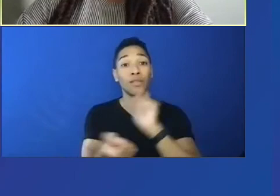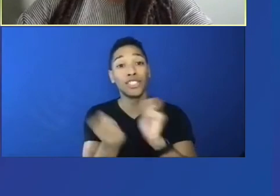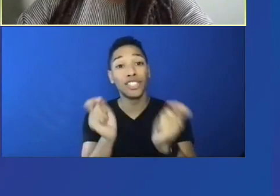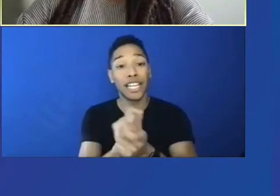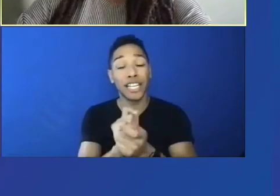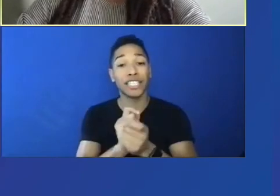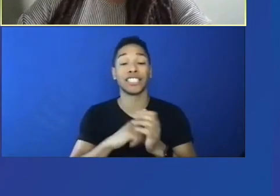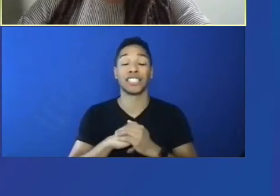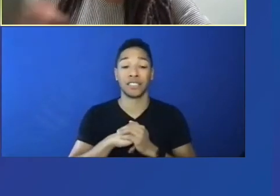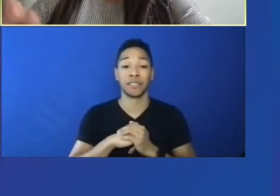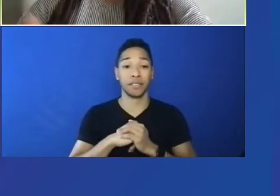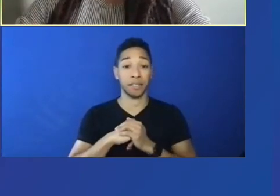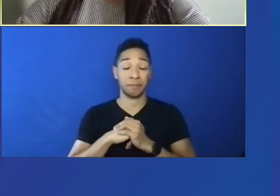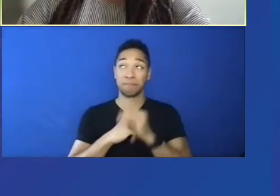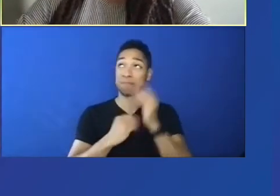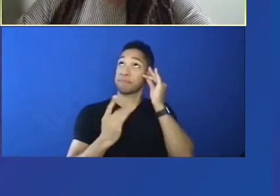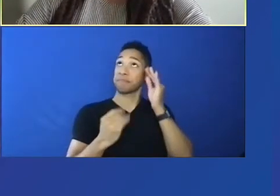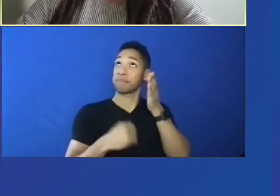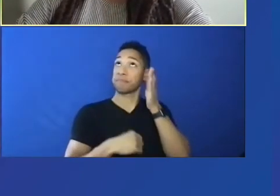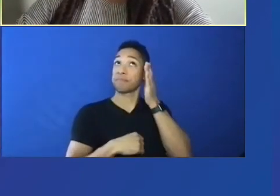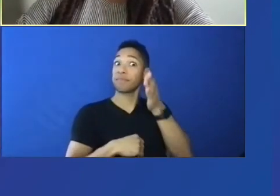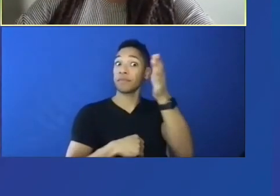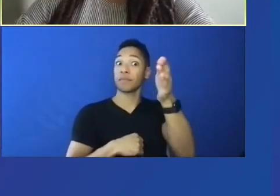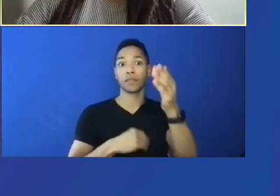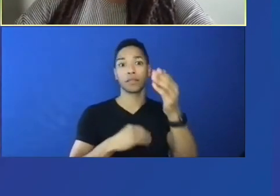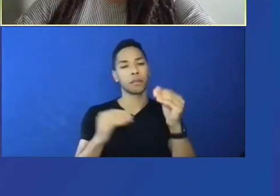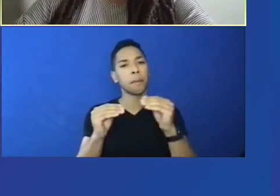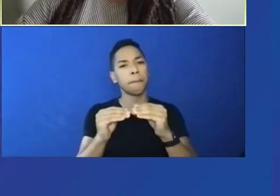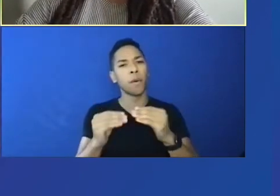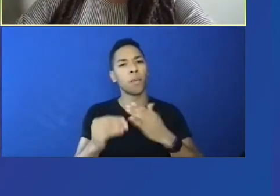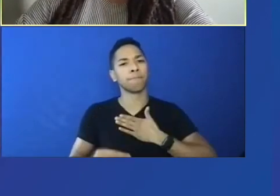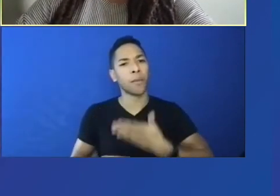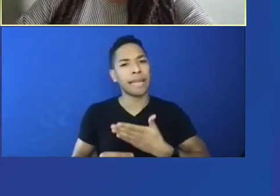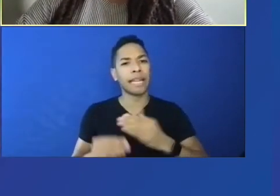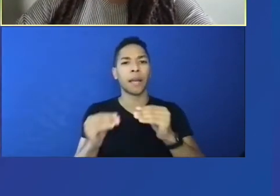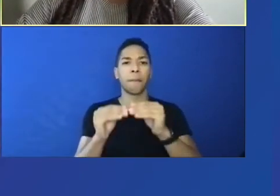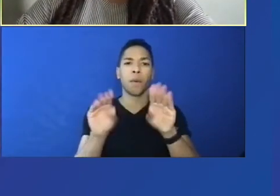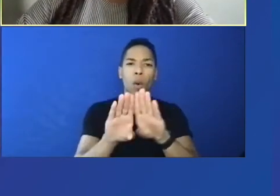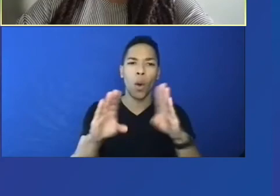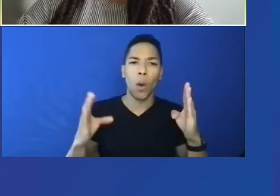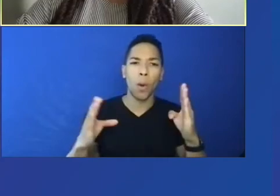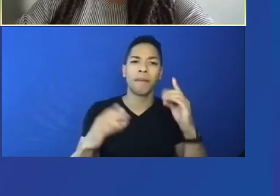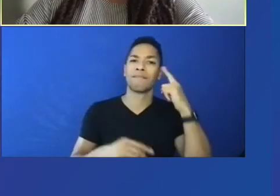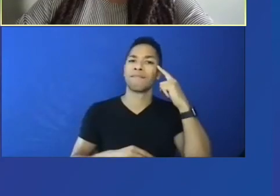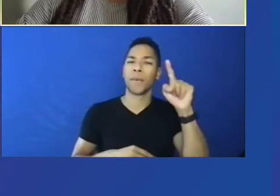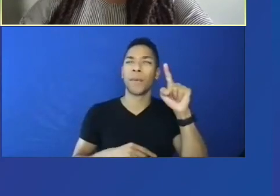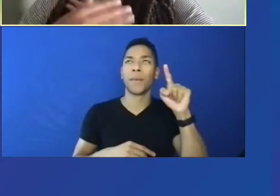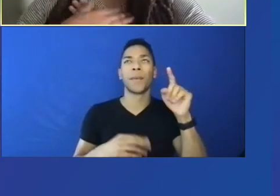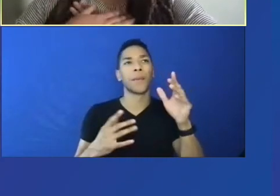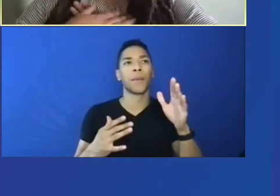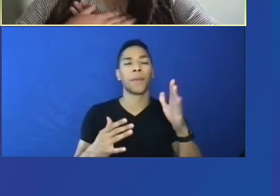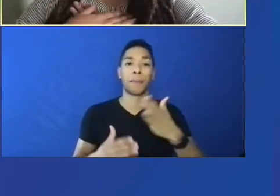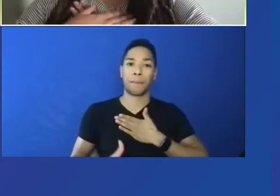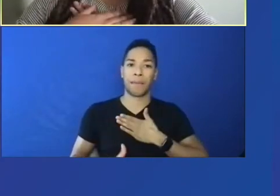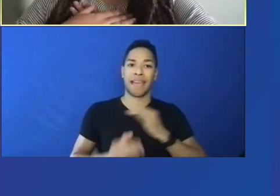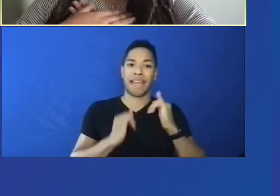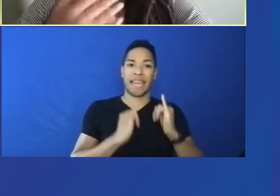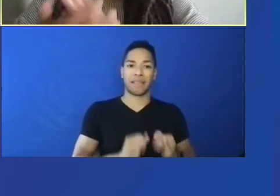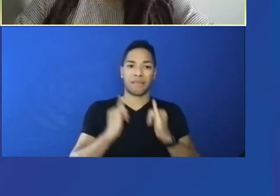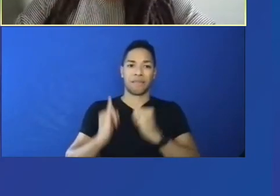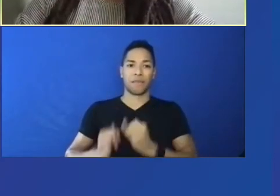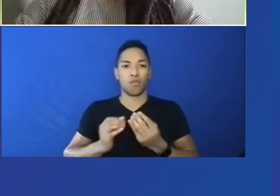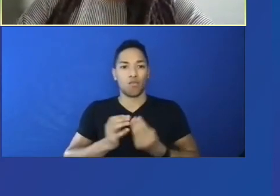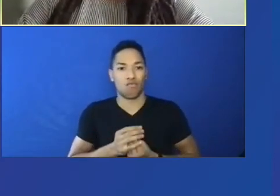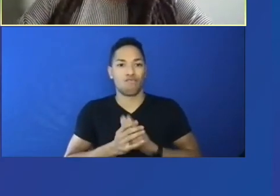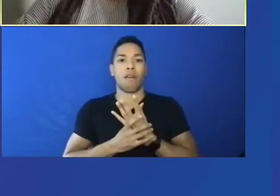And just thinking about the future, being willing and open for my individual growth,